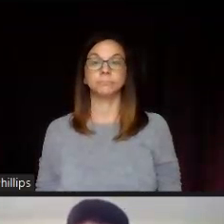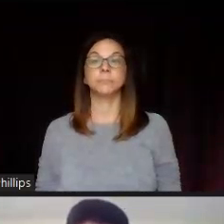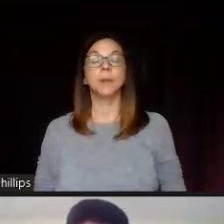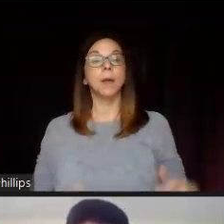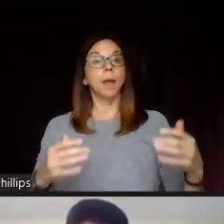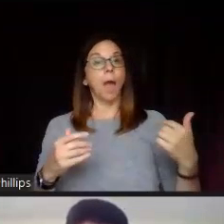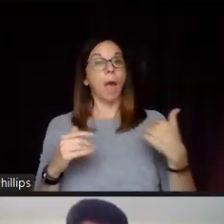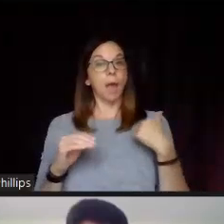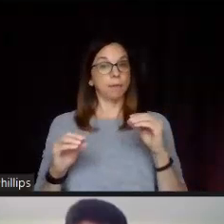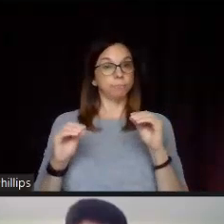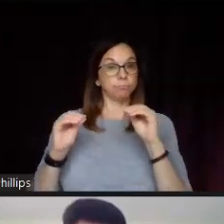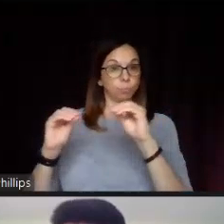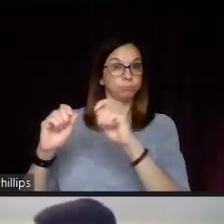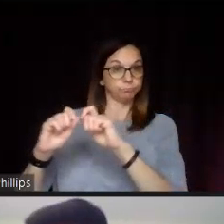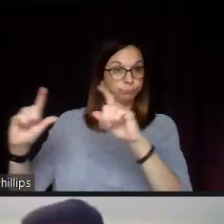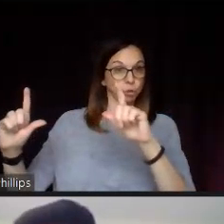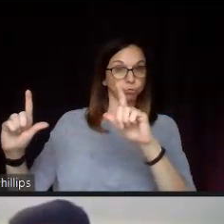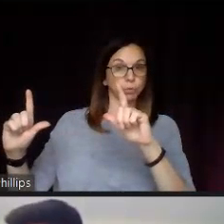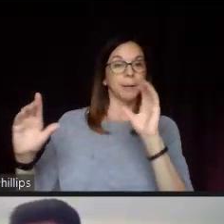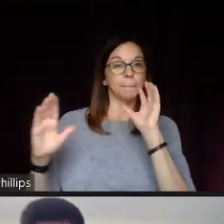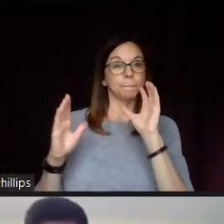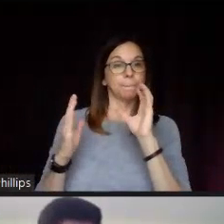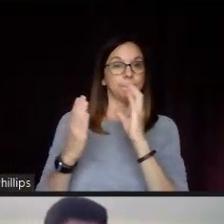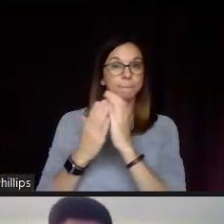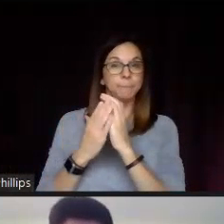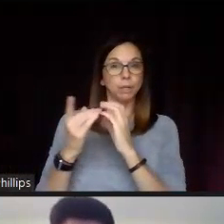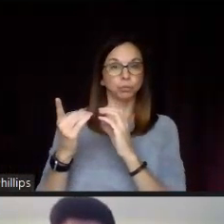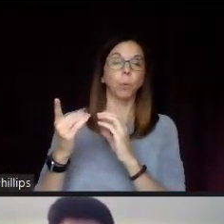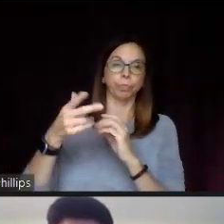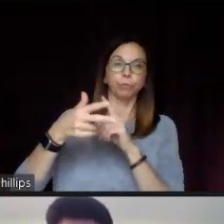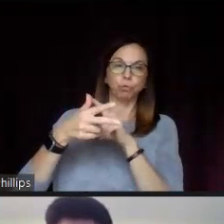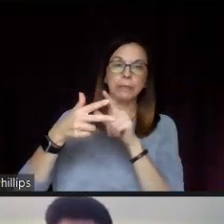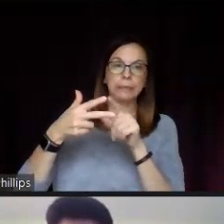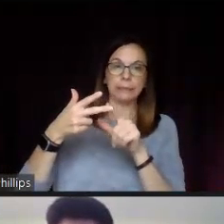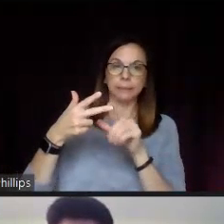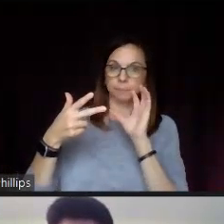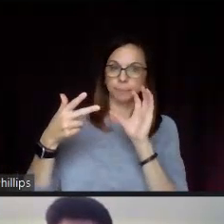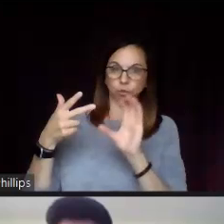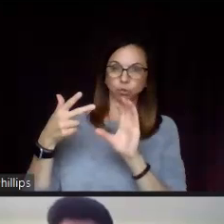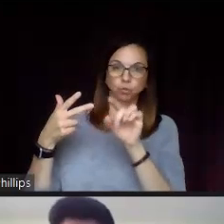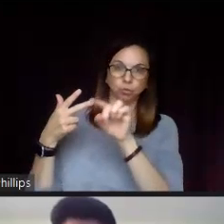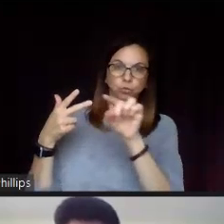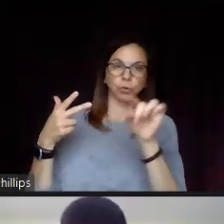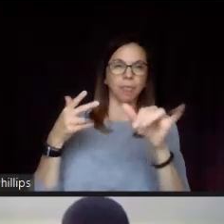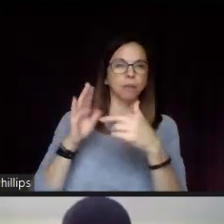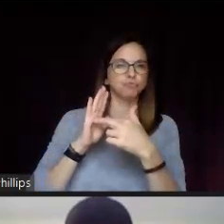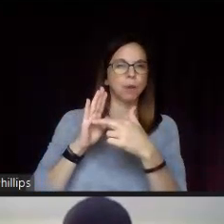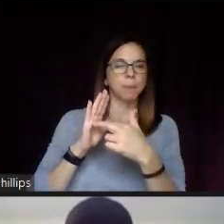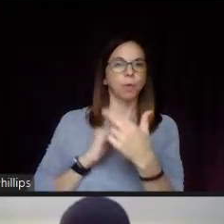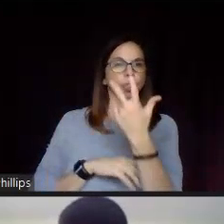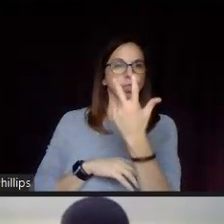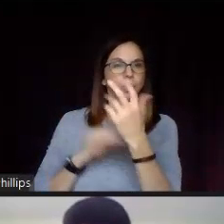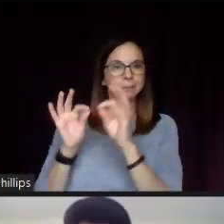Now, I've put on the screen a picture, actually 3 pictures, that represent 3